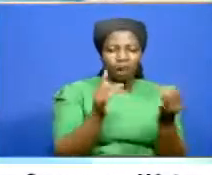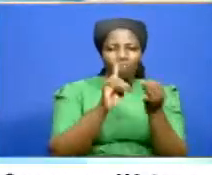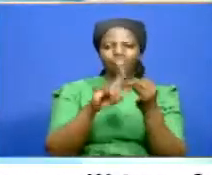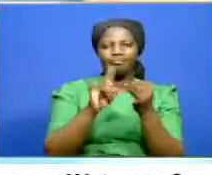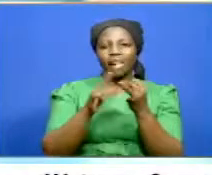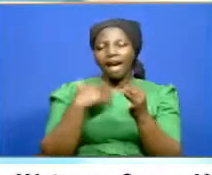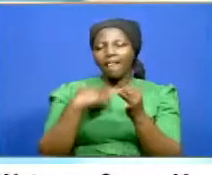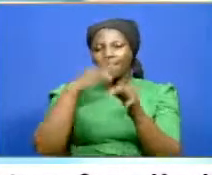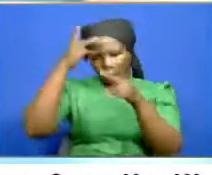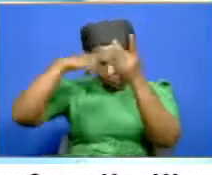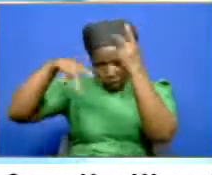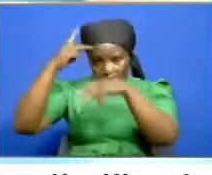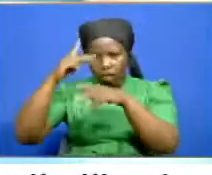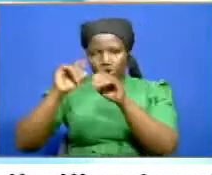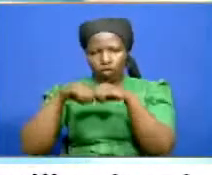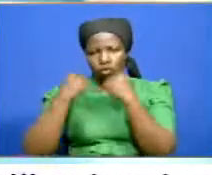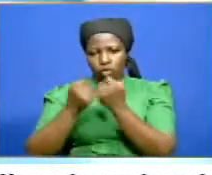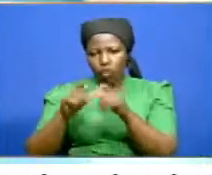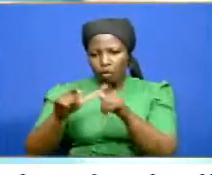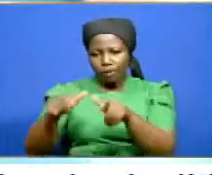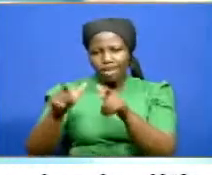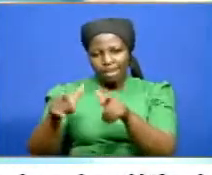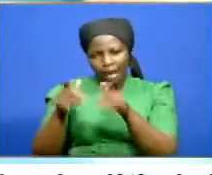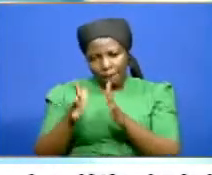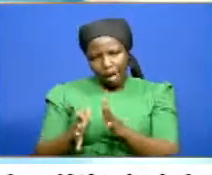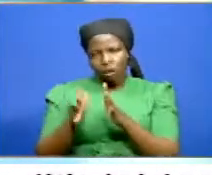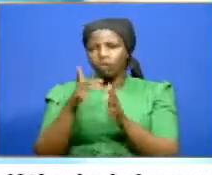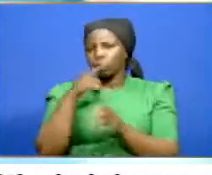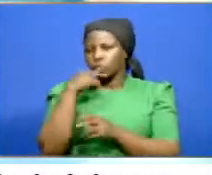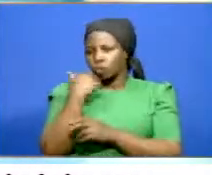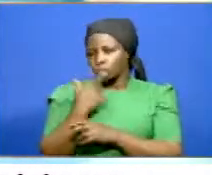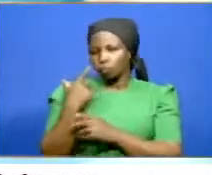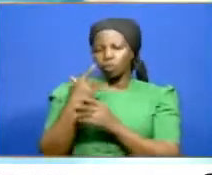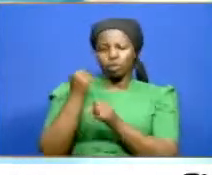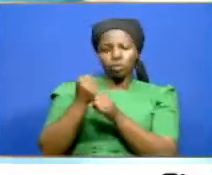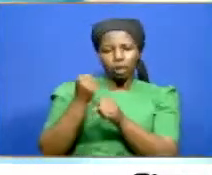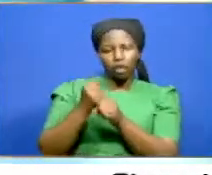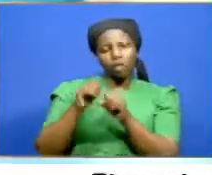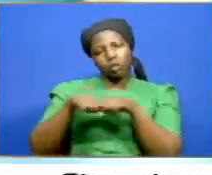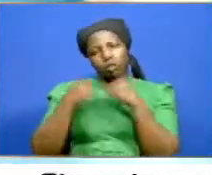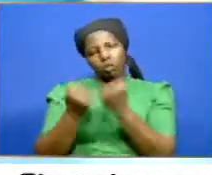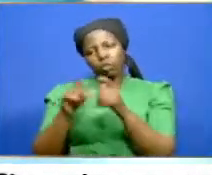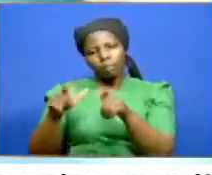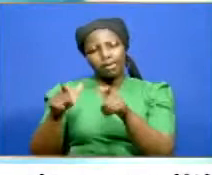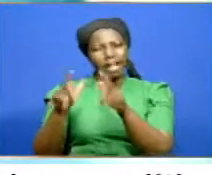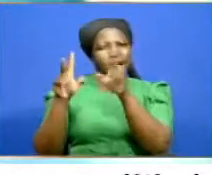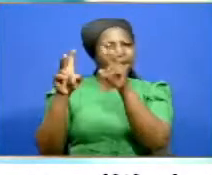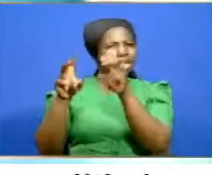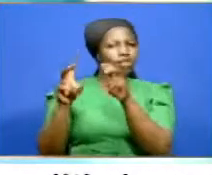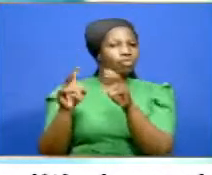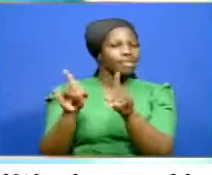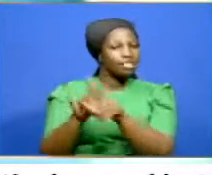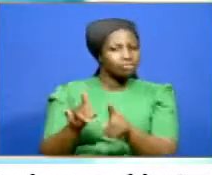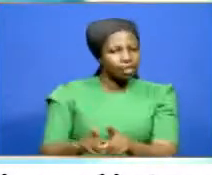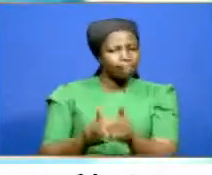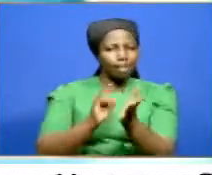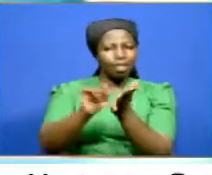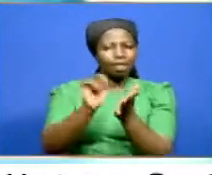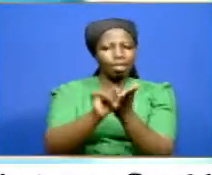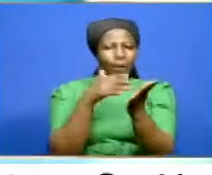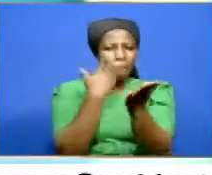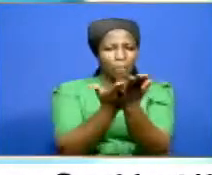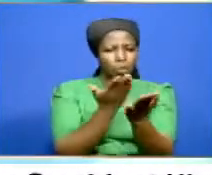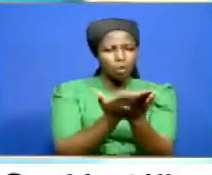professional social media, or maybe someone, a media guy, handling your social media affairs and all that, writing proposals to